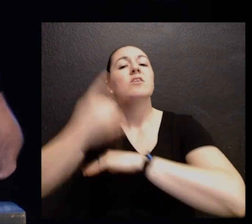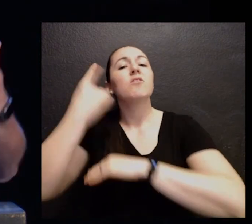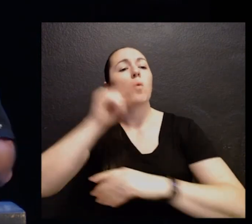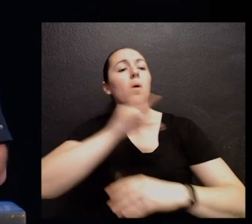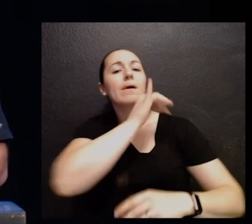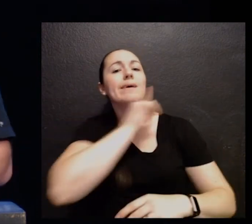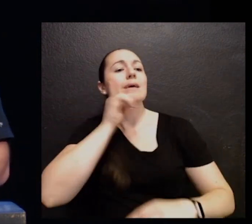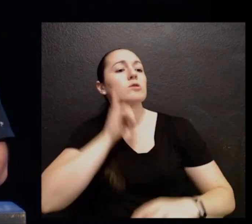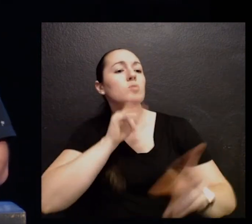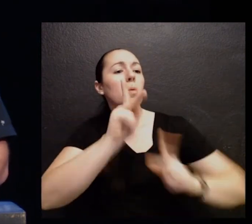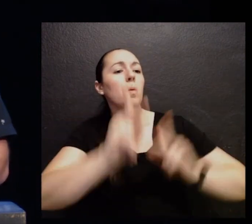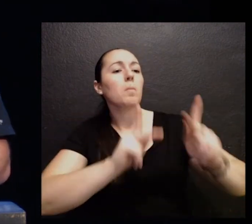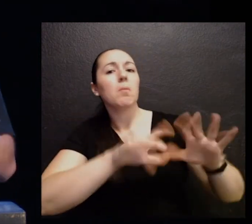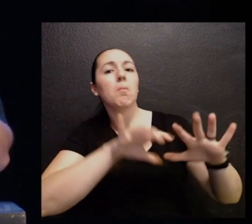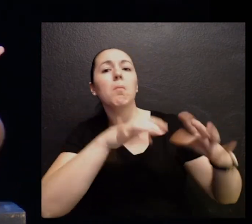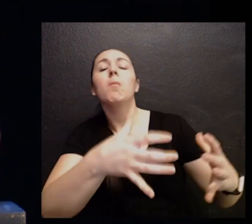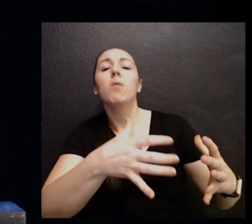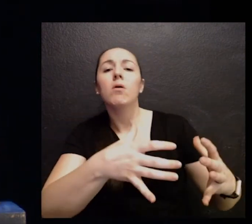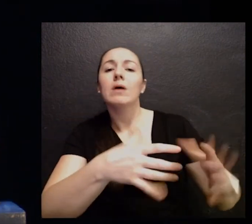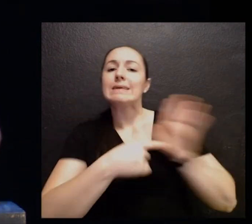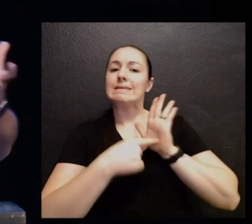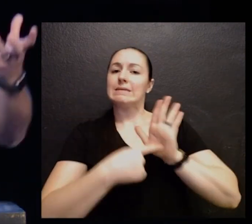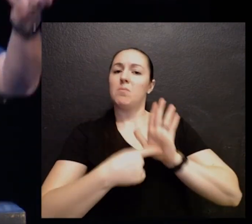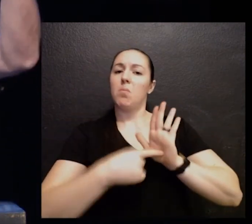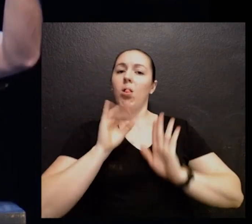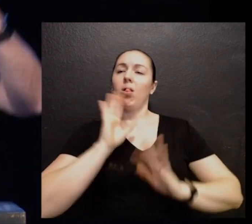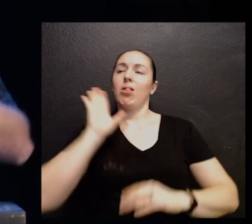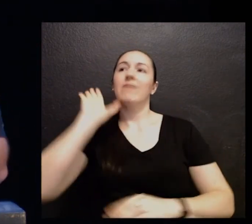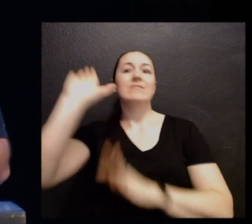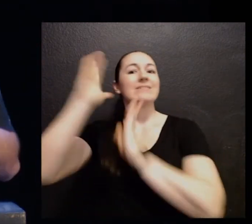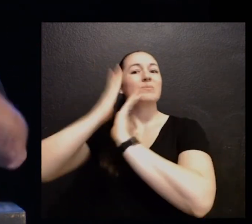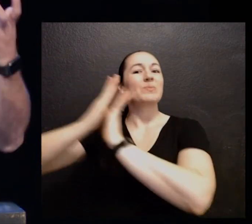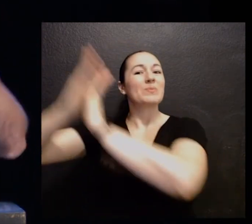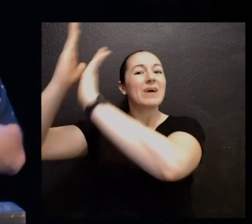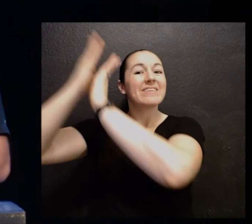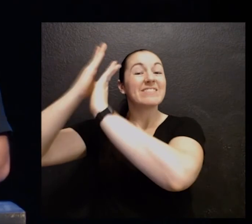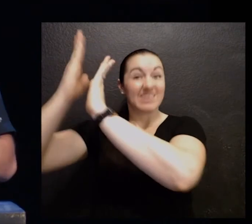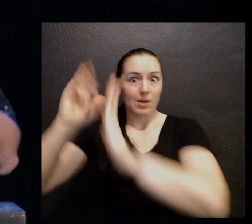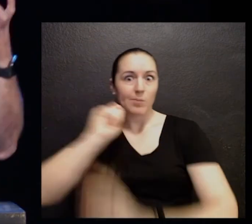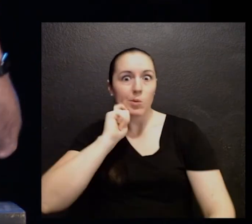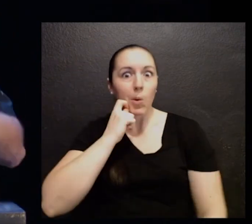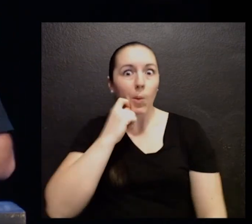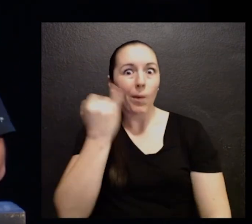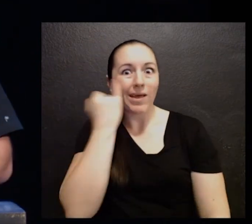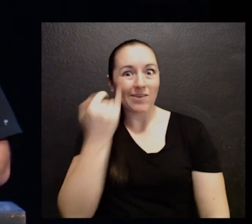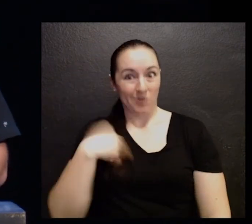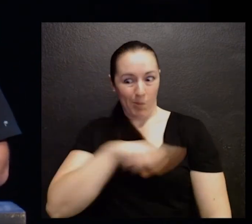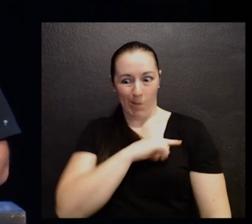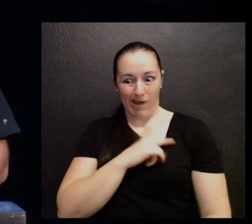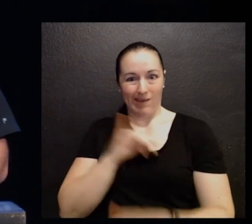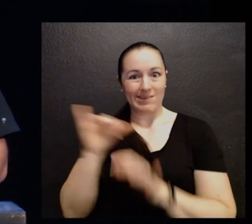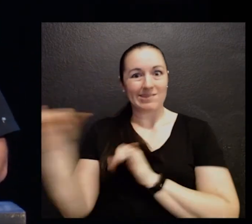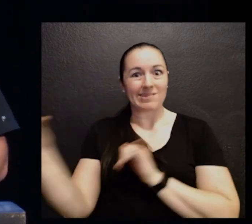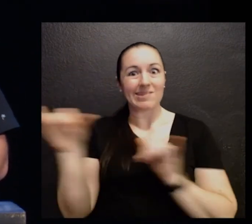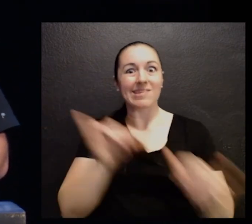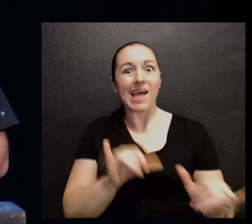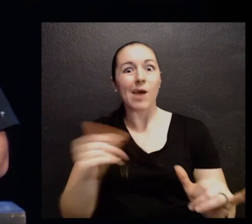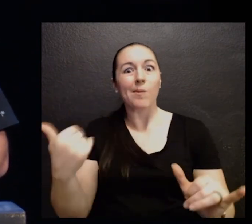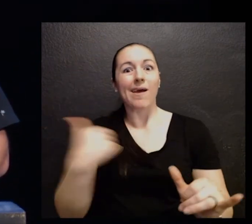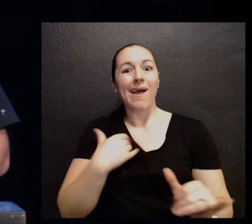as a symbol of his presence. And it'd be really cool if we got this pillar of fire, this pillar of smoke to remind us of God's